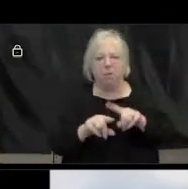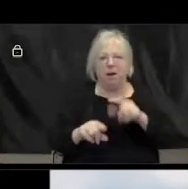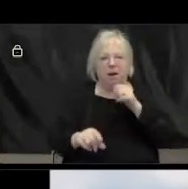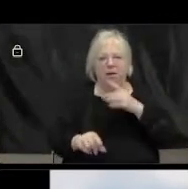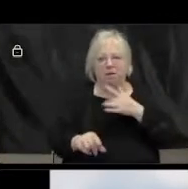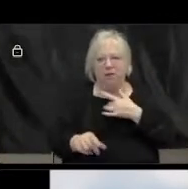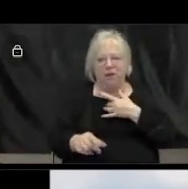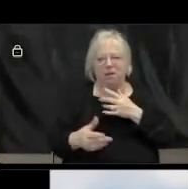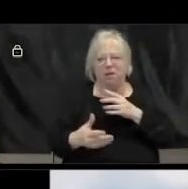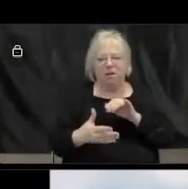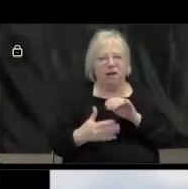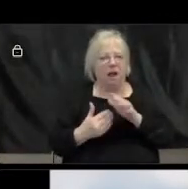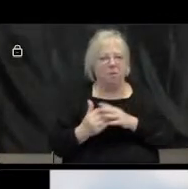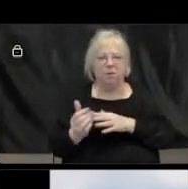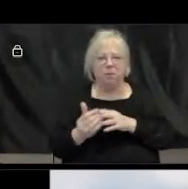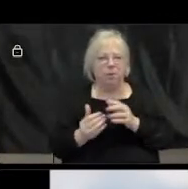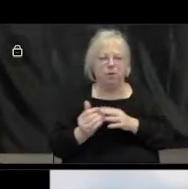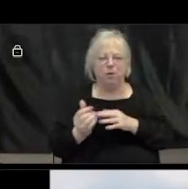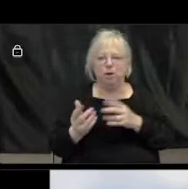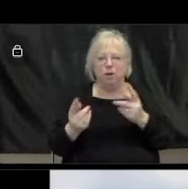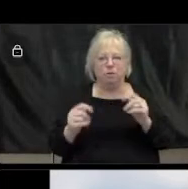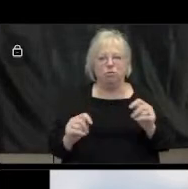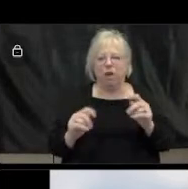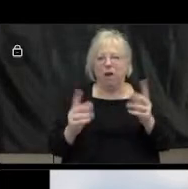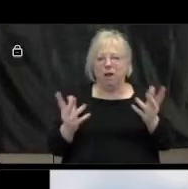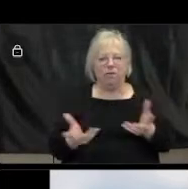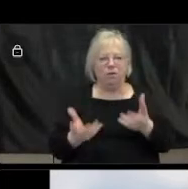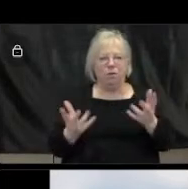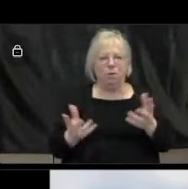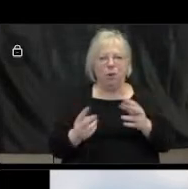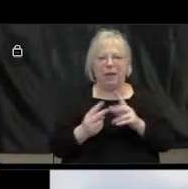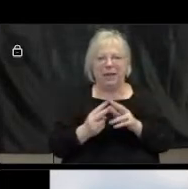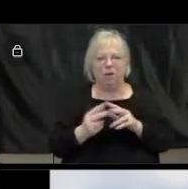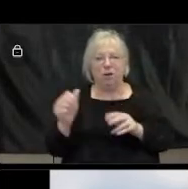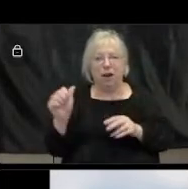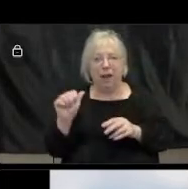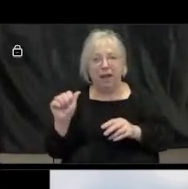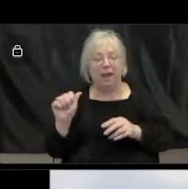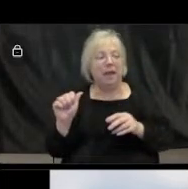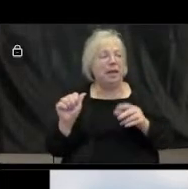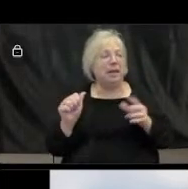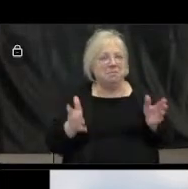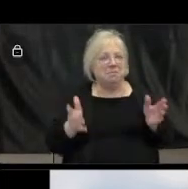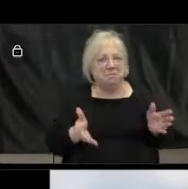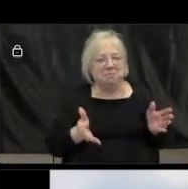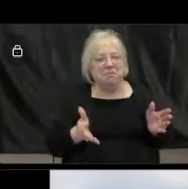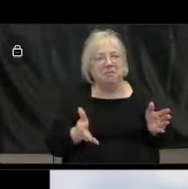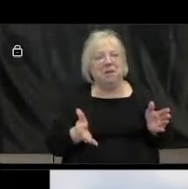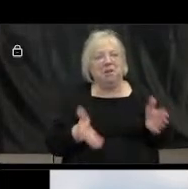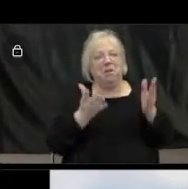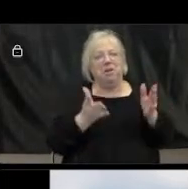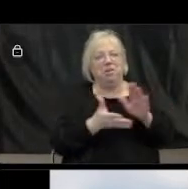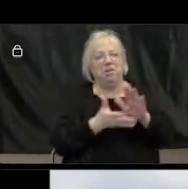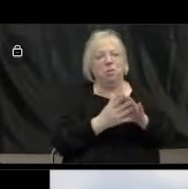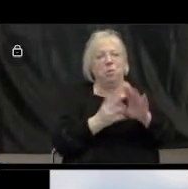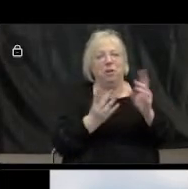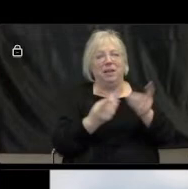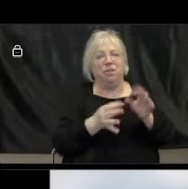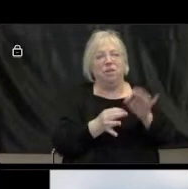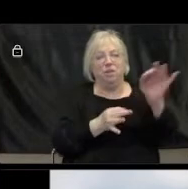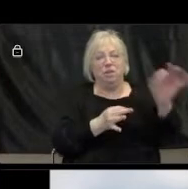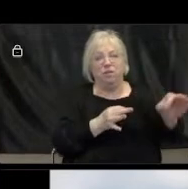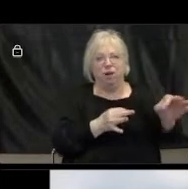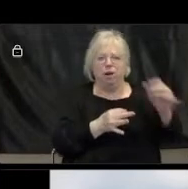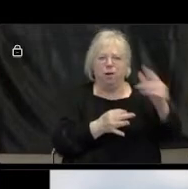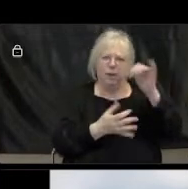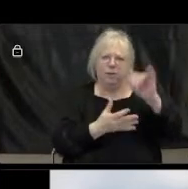feel comfortable trying to either A, getting the school district to defer, because that's another 30 days that they